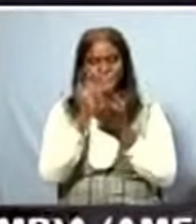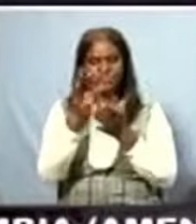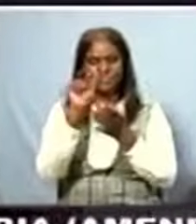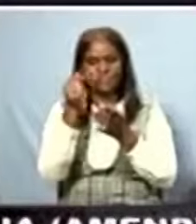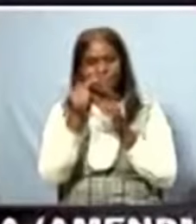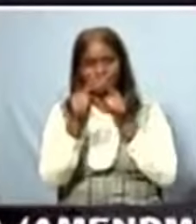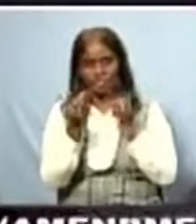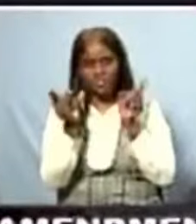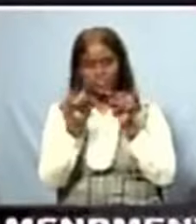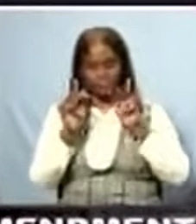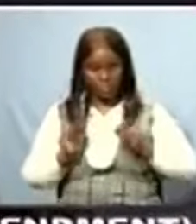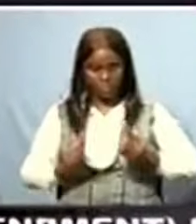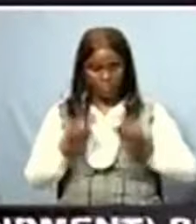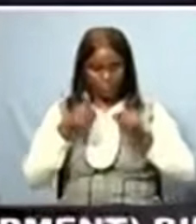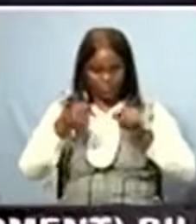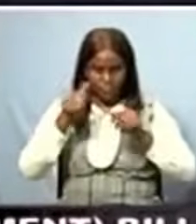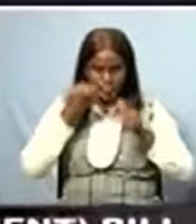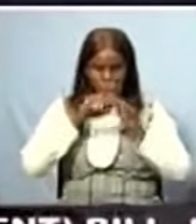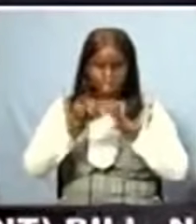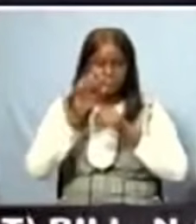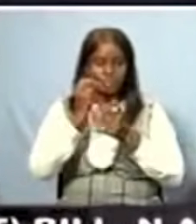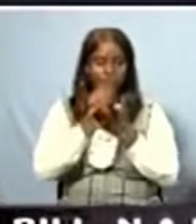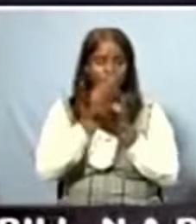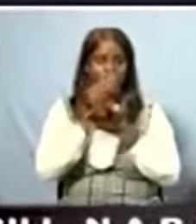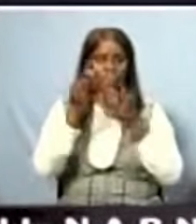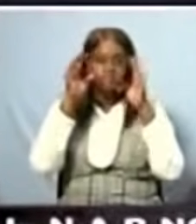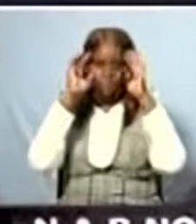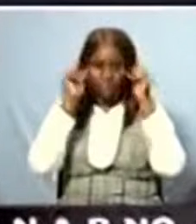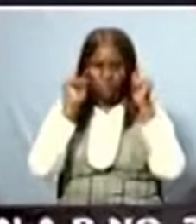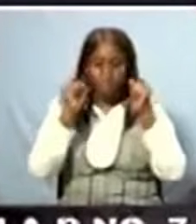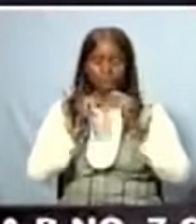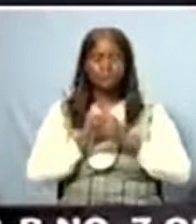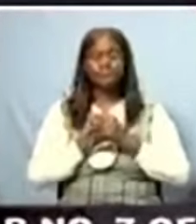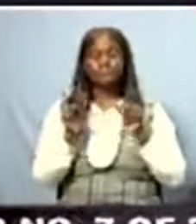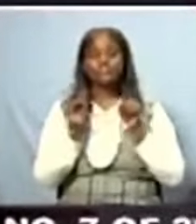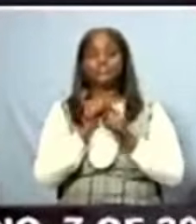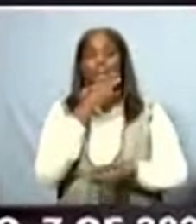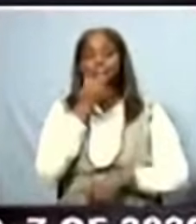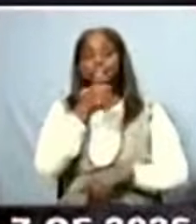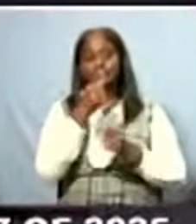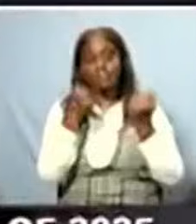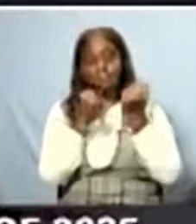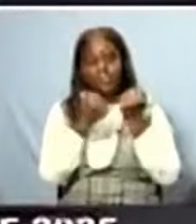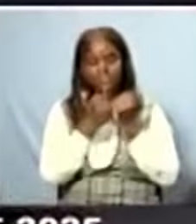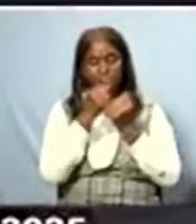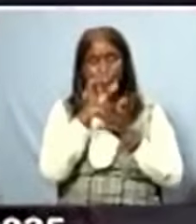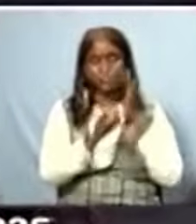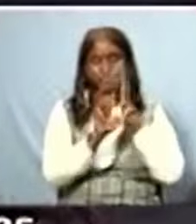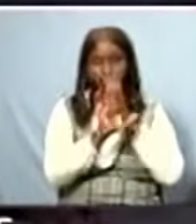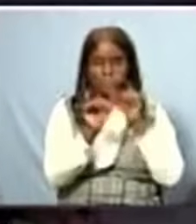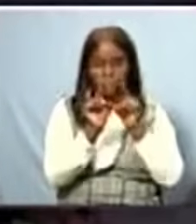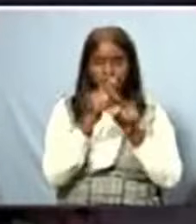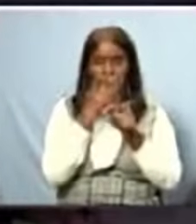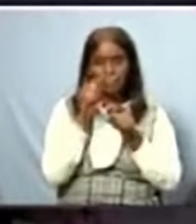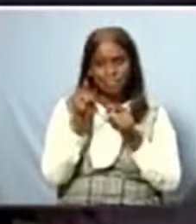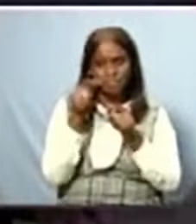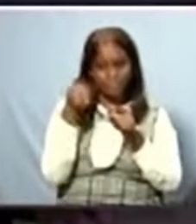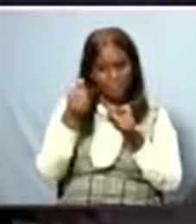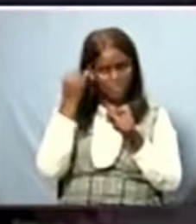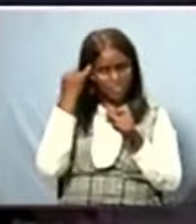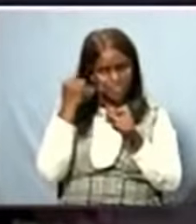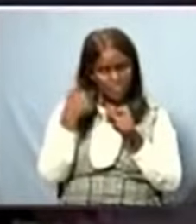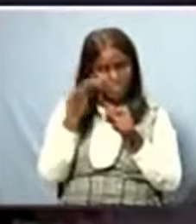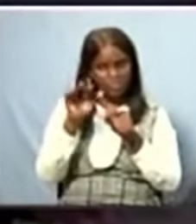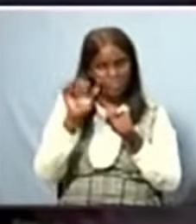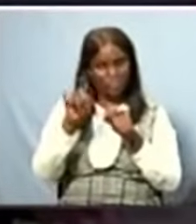General when a person assumes the office of President. The Commission supports this clause. The Commission is of the view that there